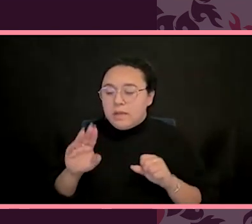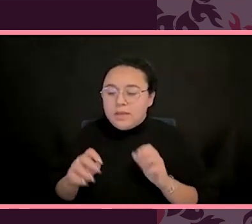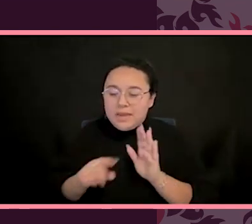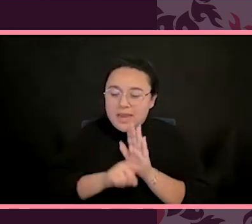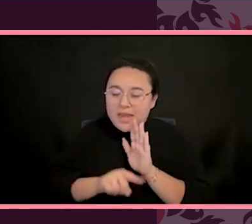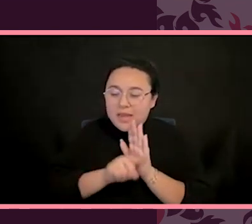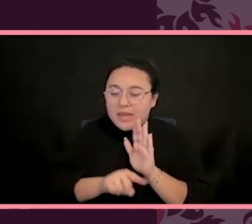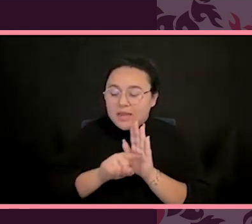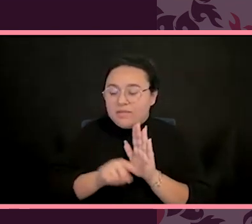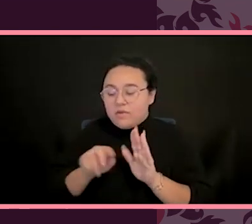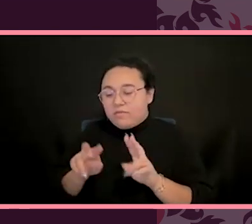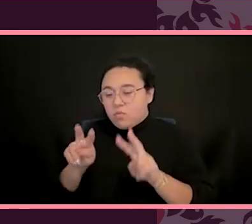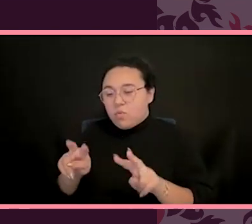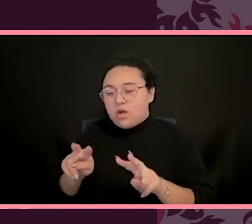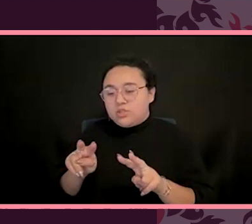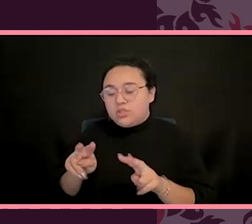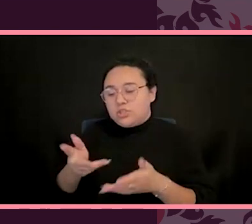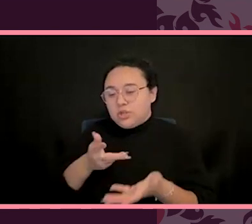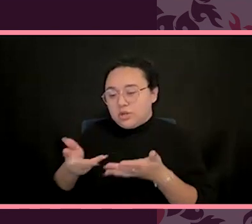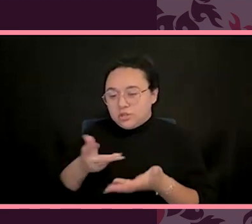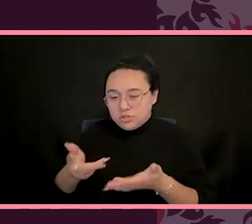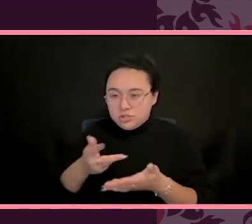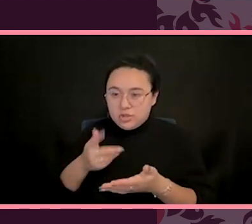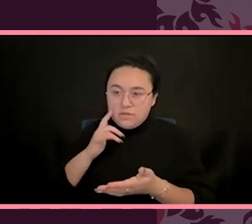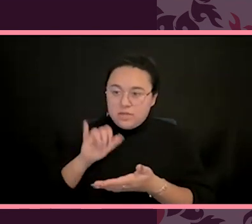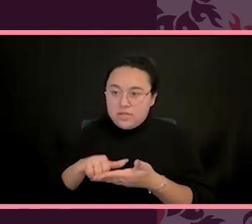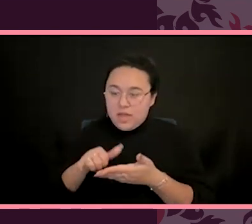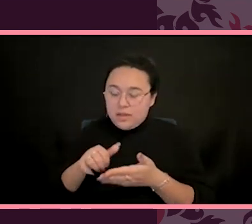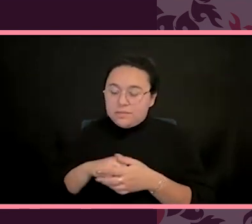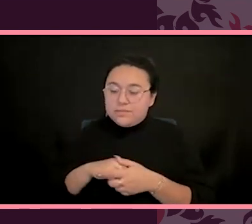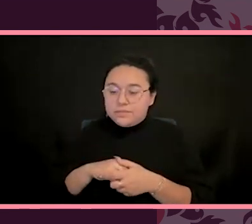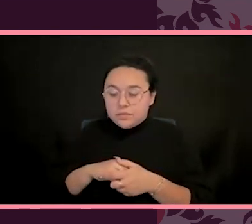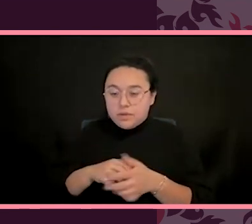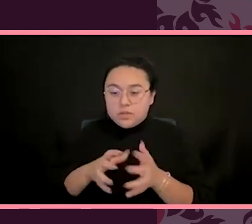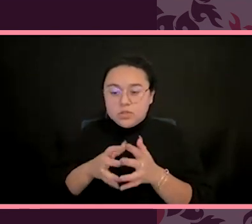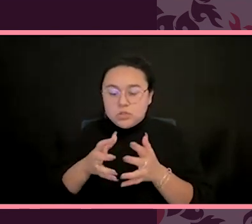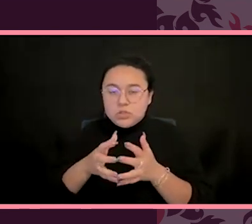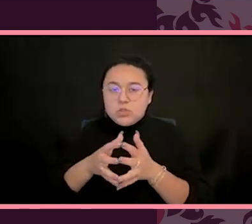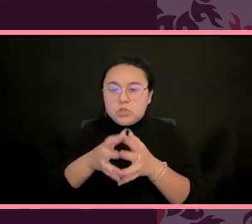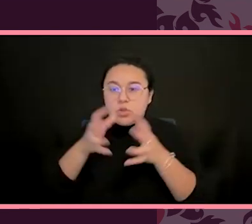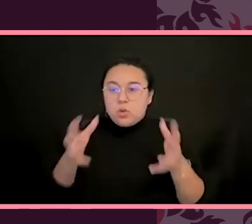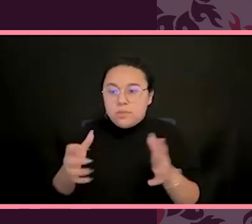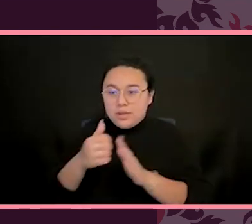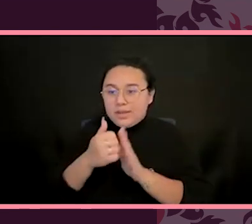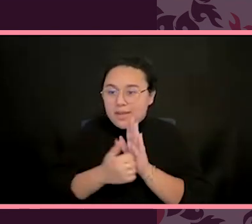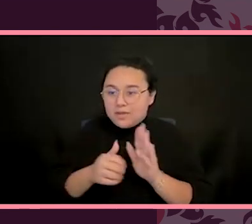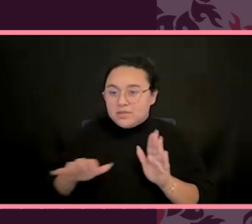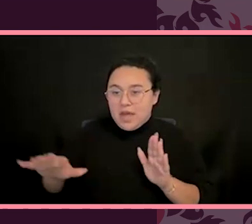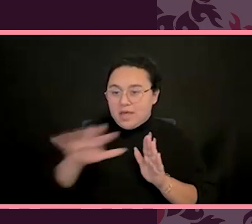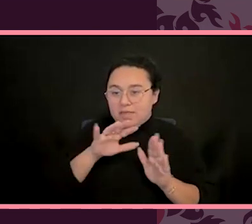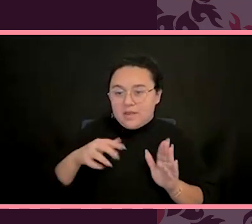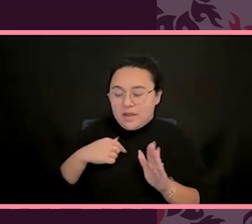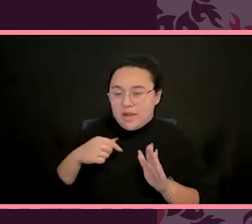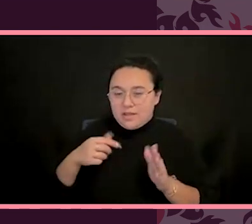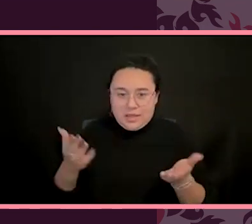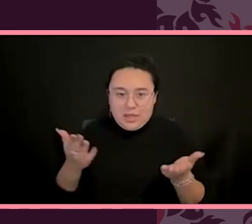you know, you have to watch, you know, your interaction and engagement in that regard. But there's so many accounts out there, like us on this